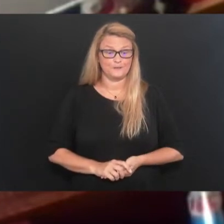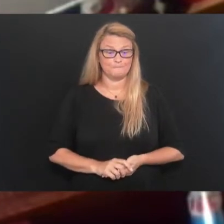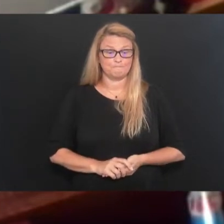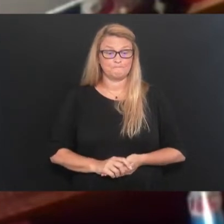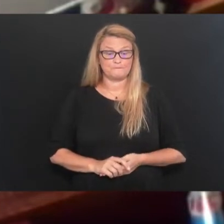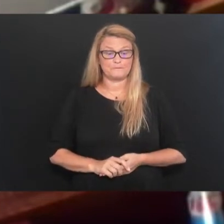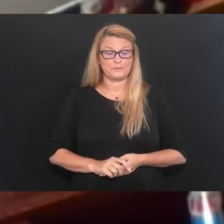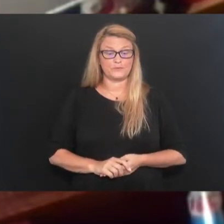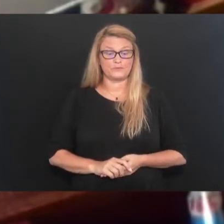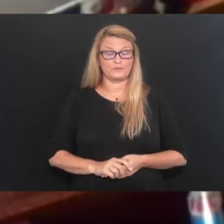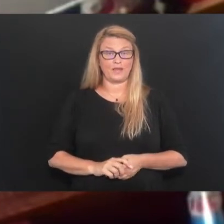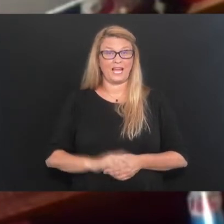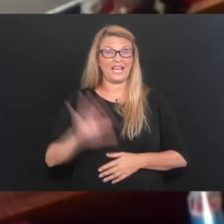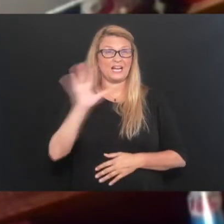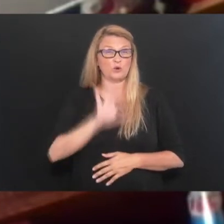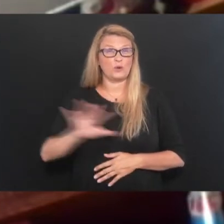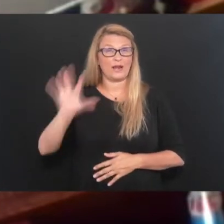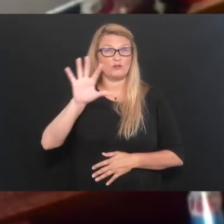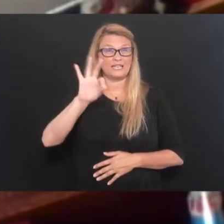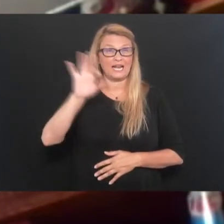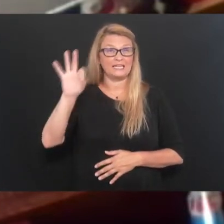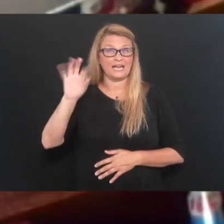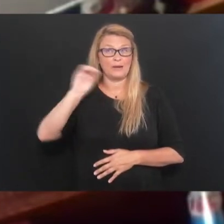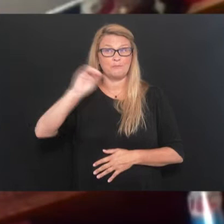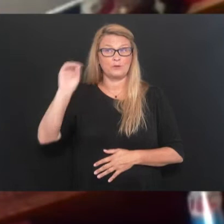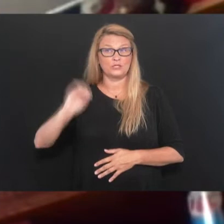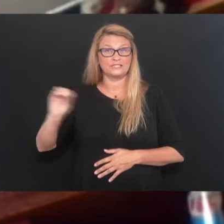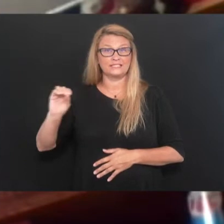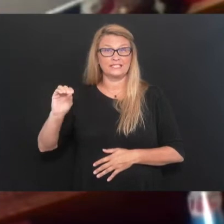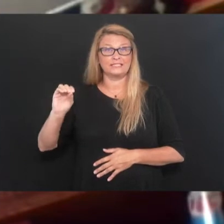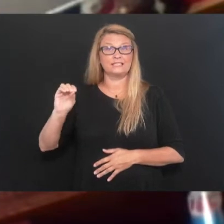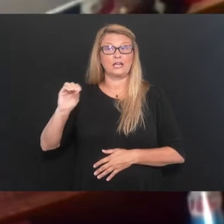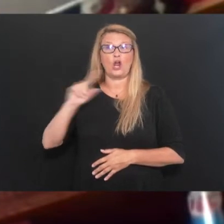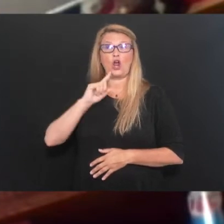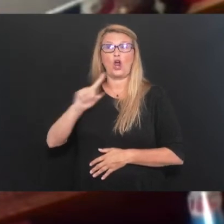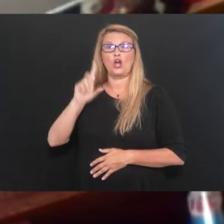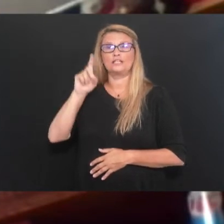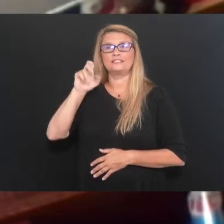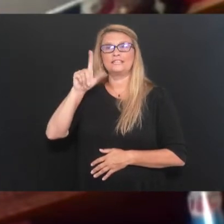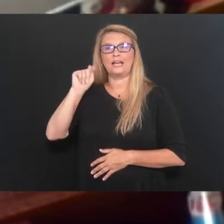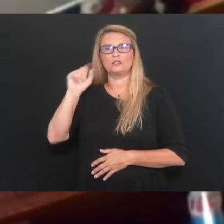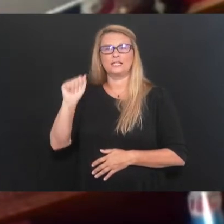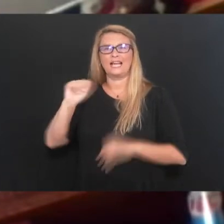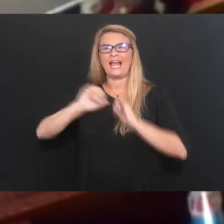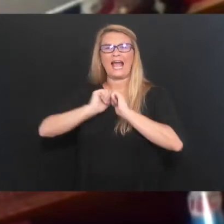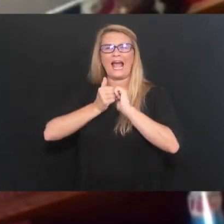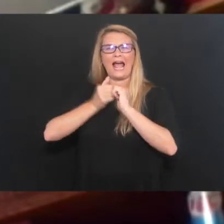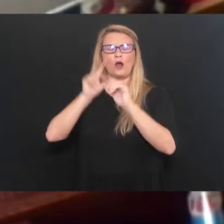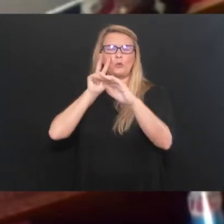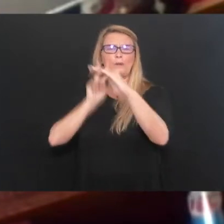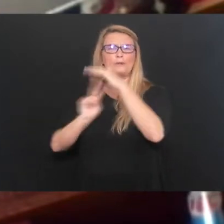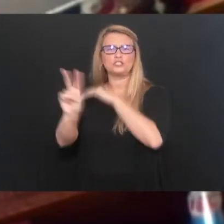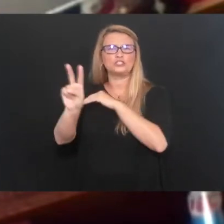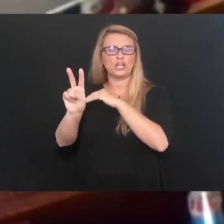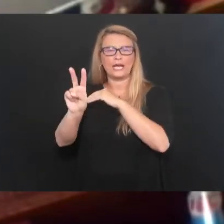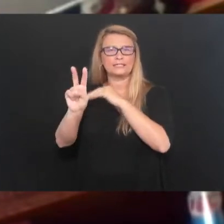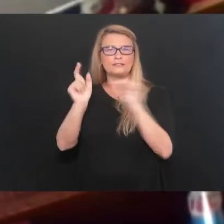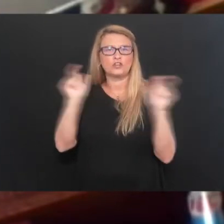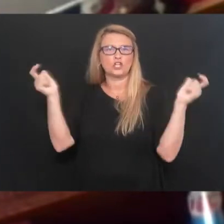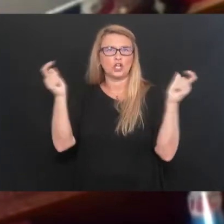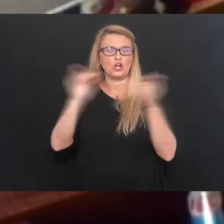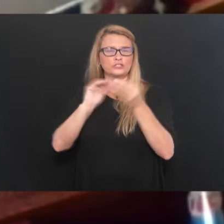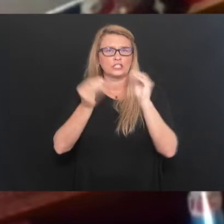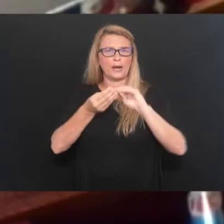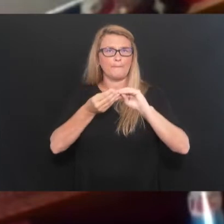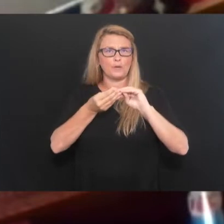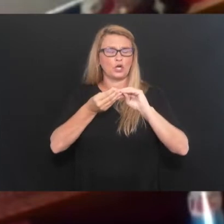about 99% of those tests are Delta. So how do you do projections to the larger numbers from